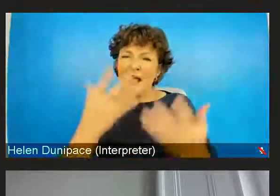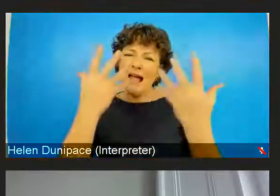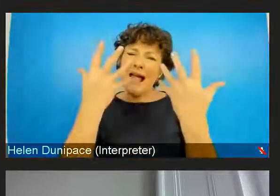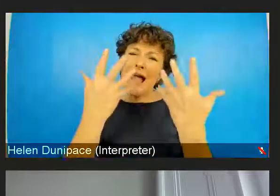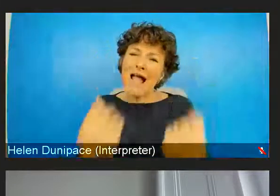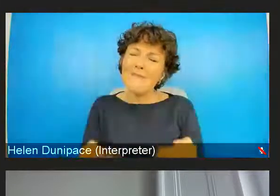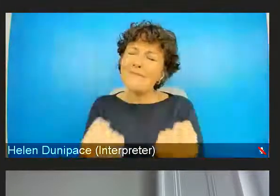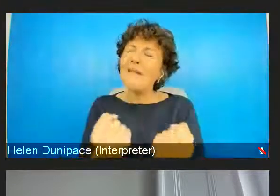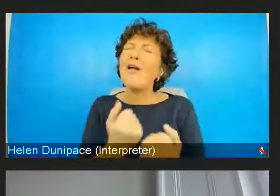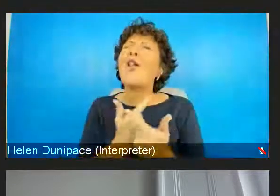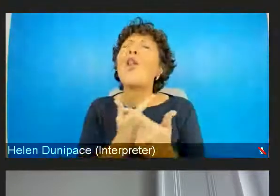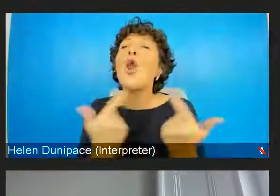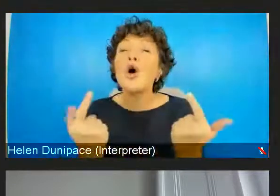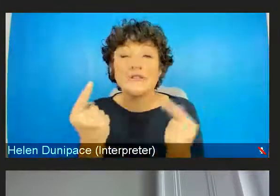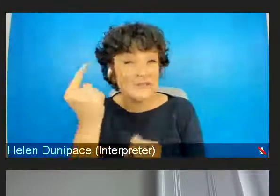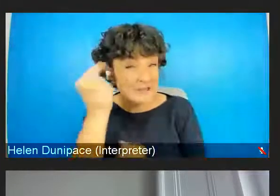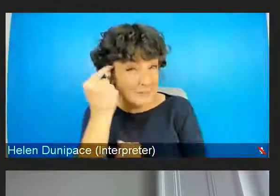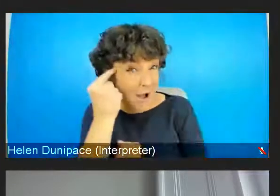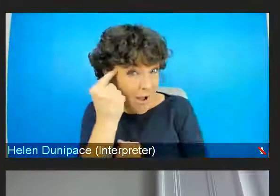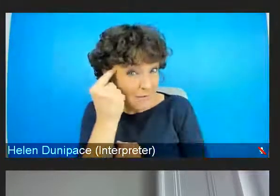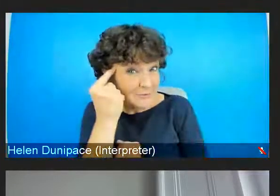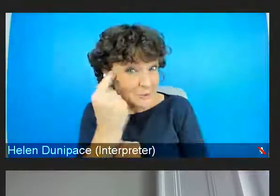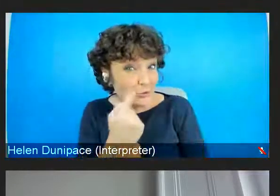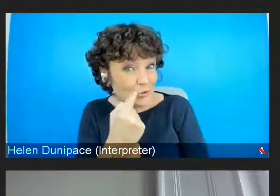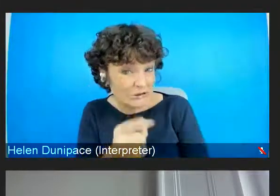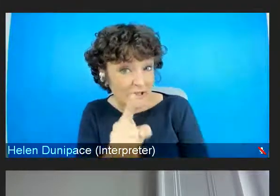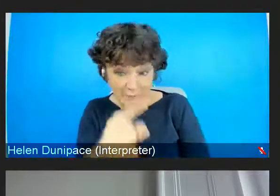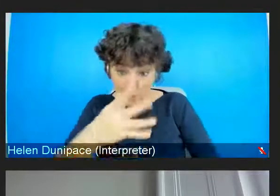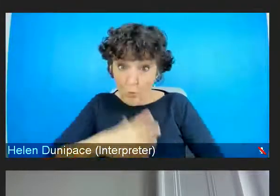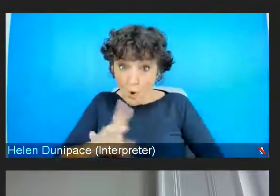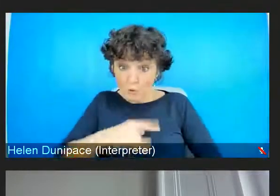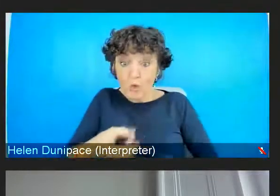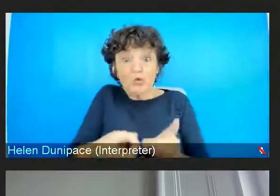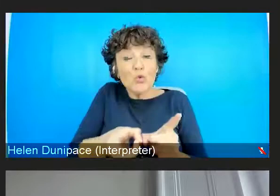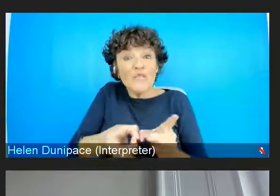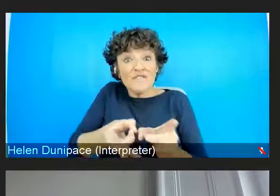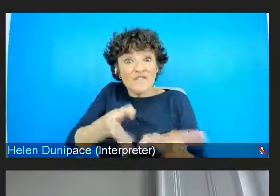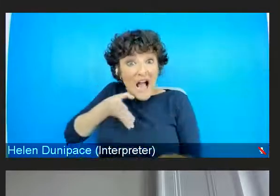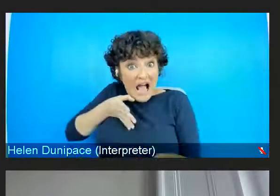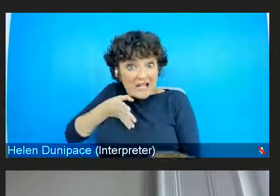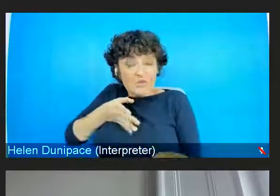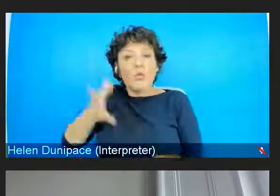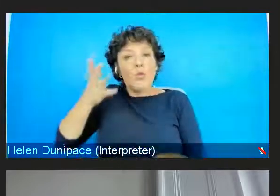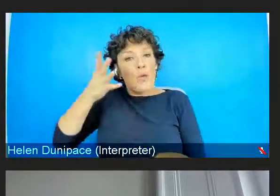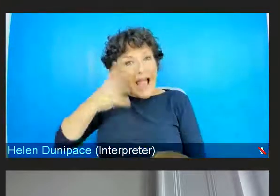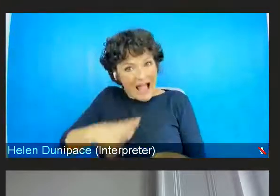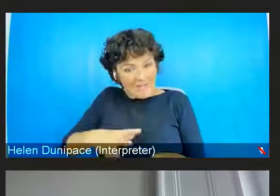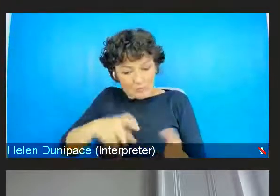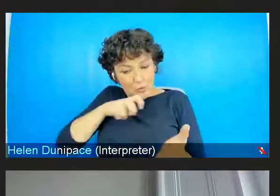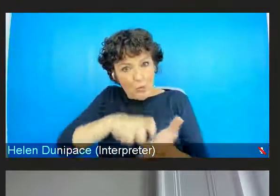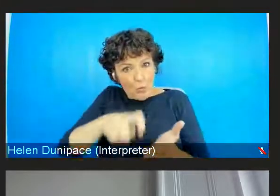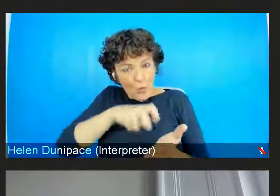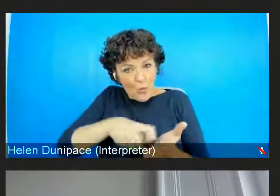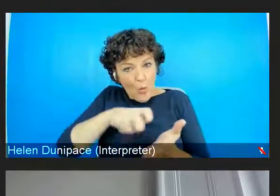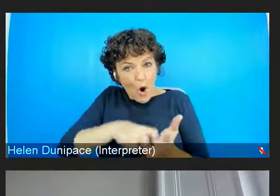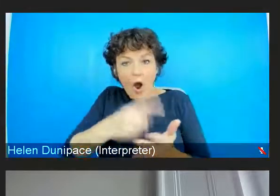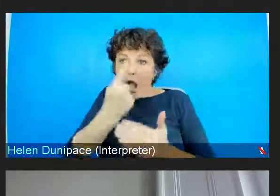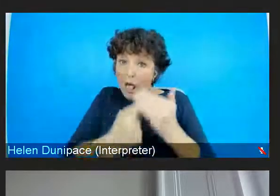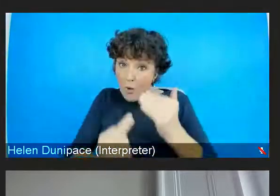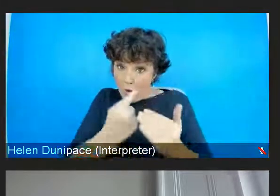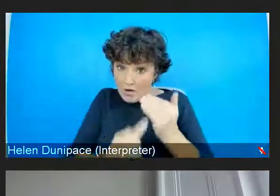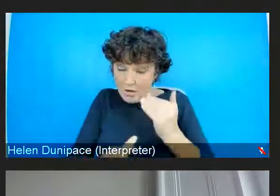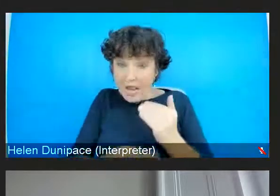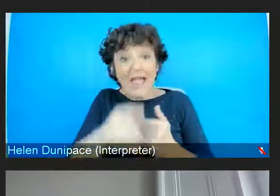saying that if we want to go fast, we need to walk alone. If we want to go far, we need to go together. And that is the key